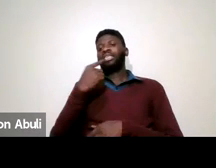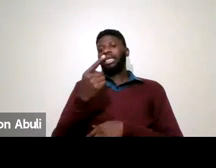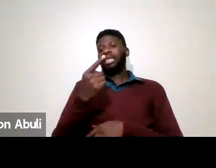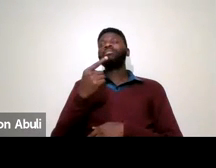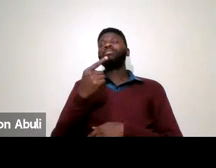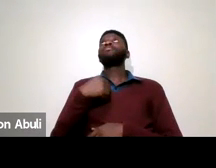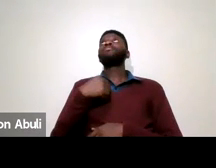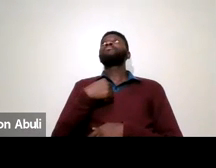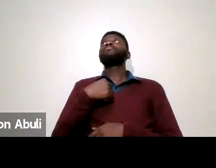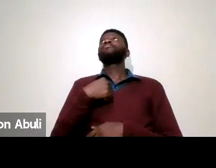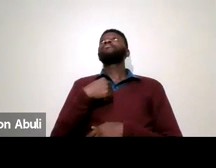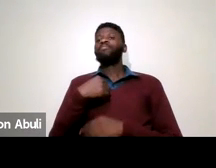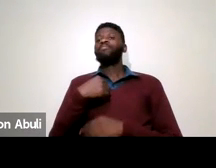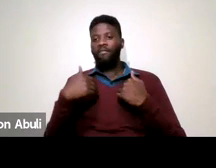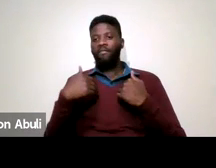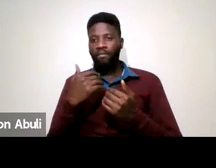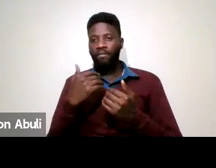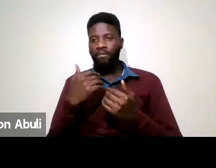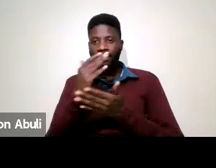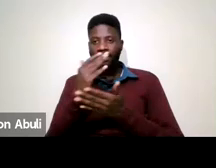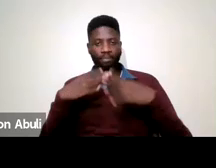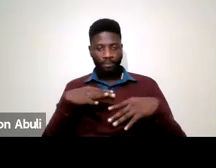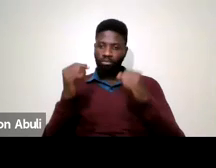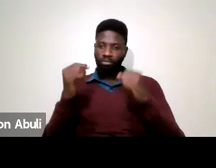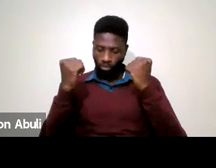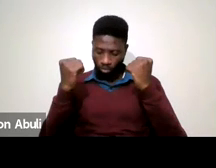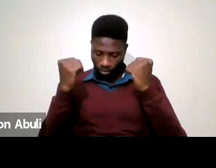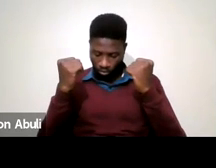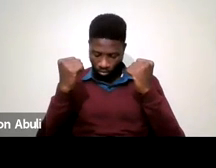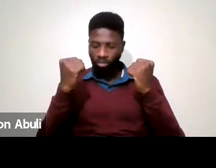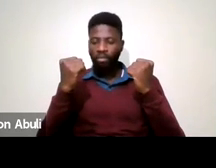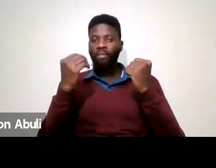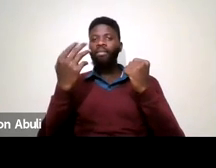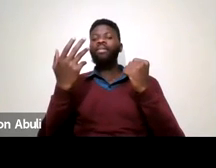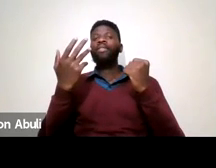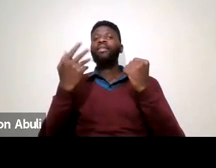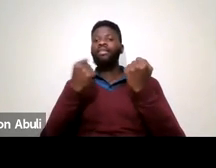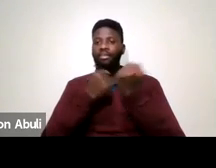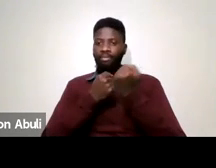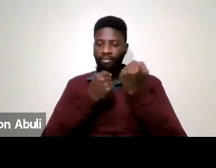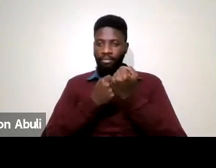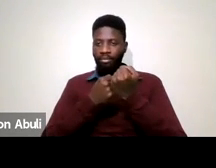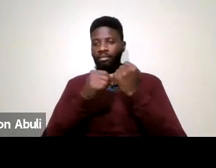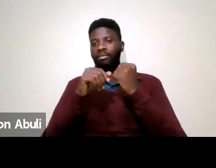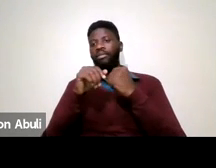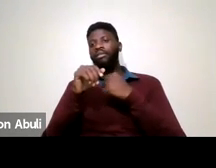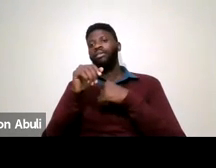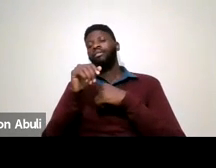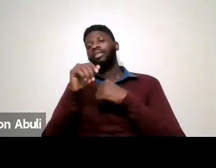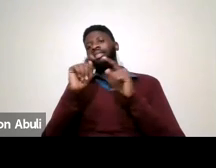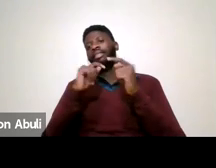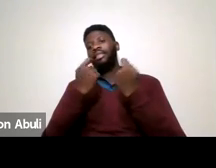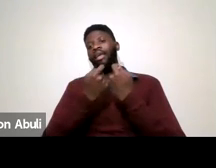some guys who are strong supporters of this EPL team called Arsenal.